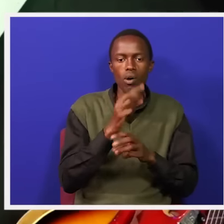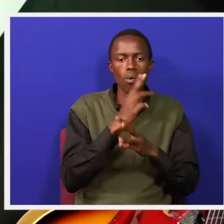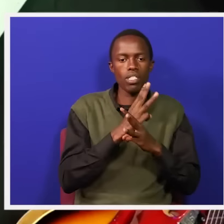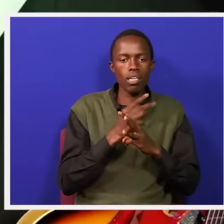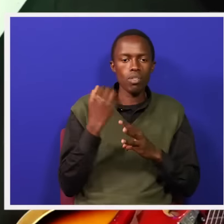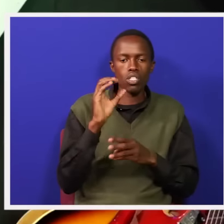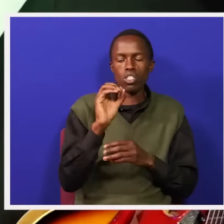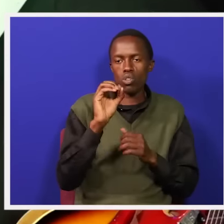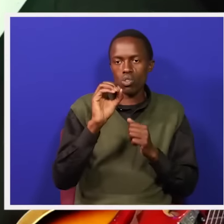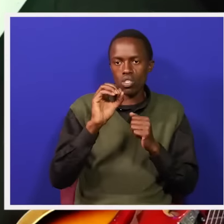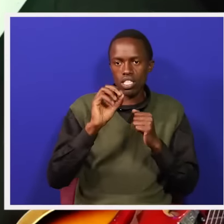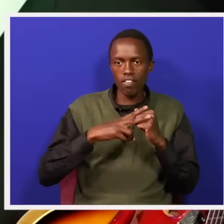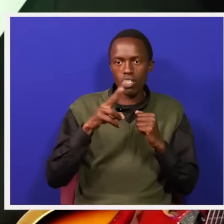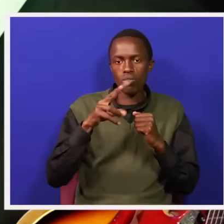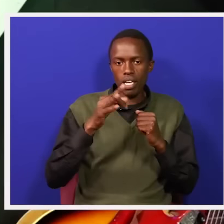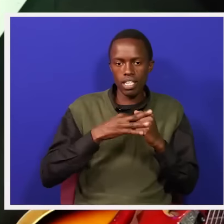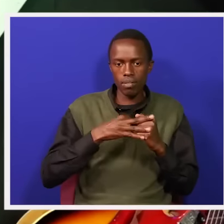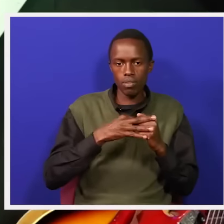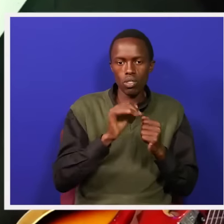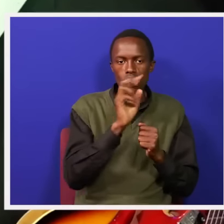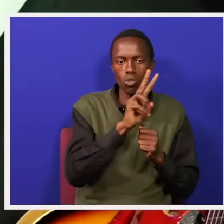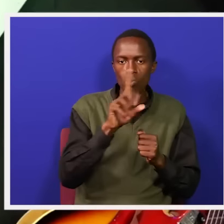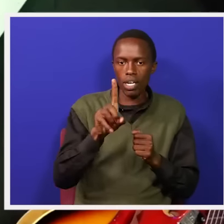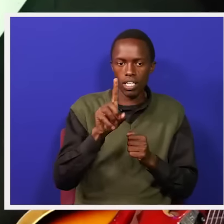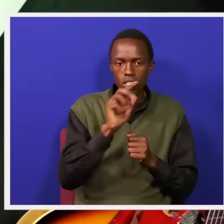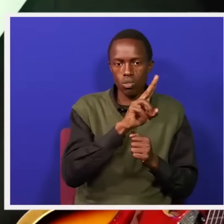us via our WhatsApp number